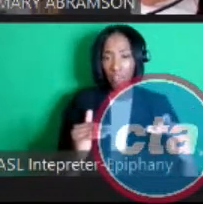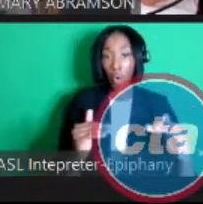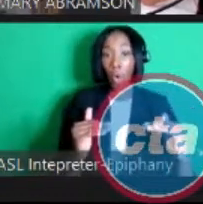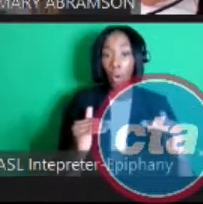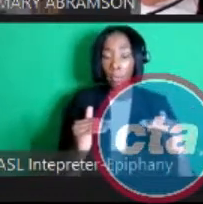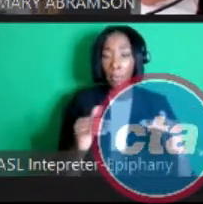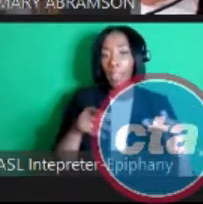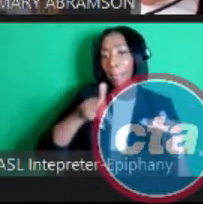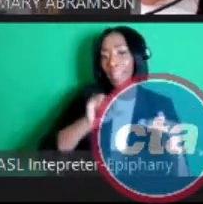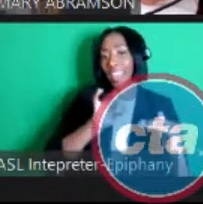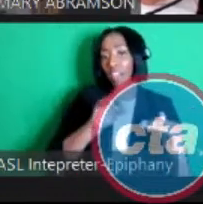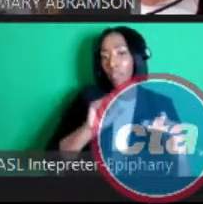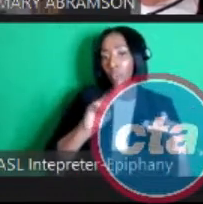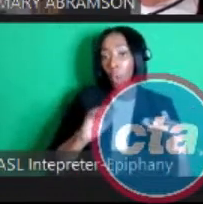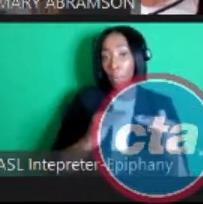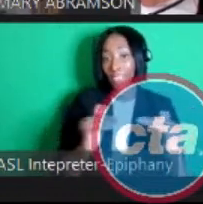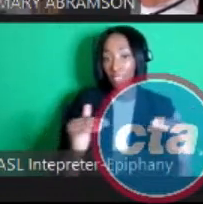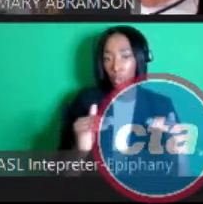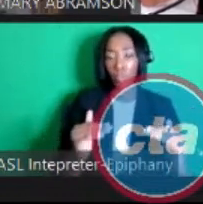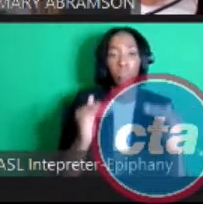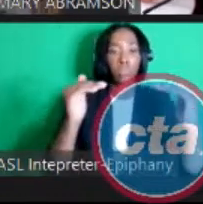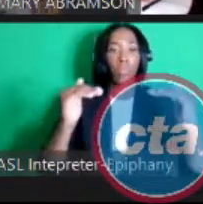sides.